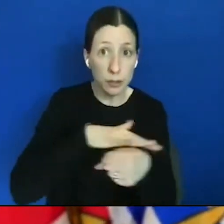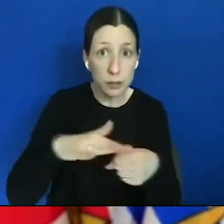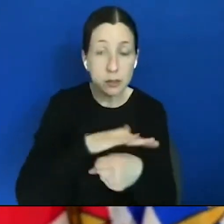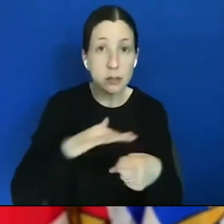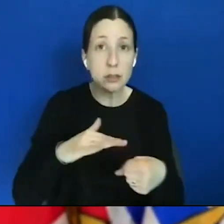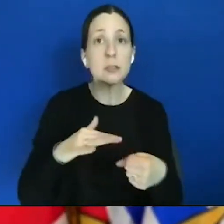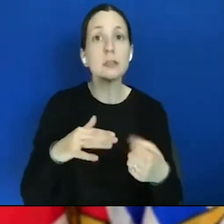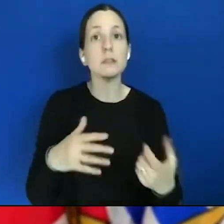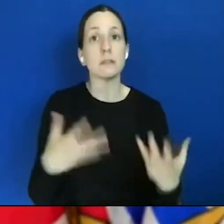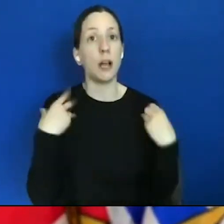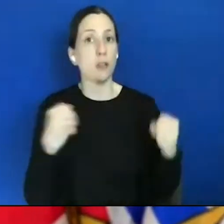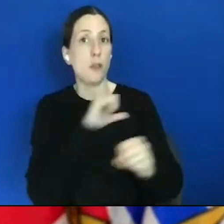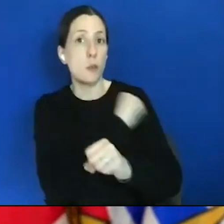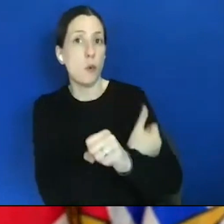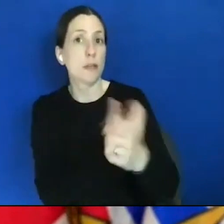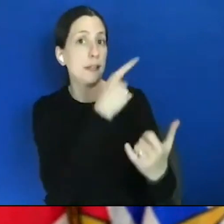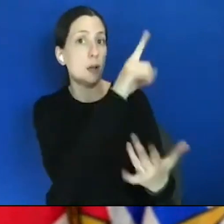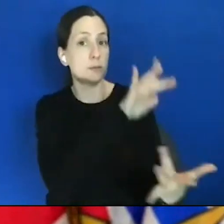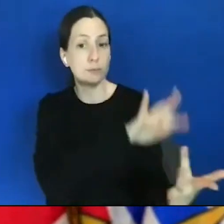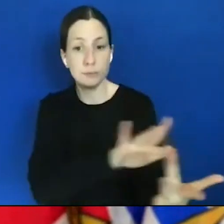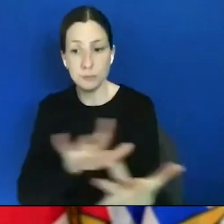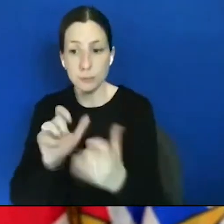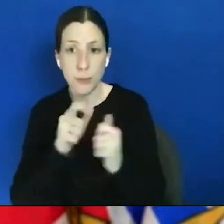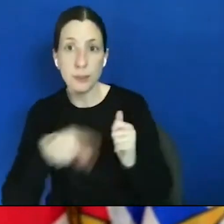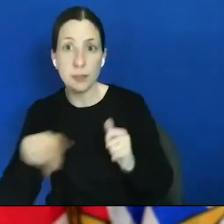are connecting with your workplace and with